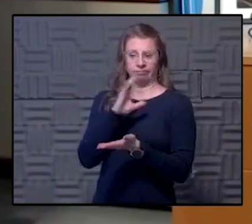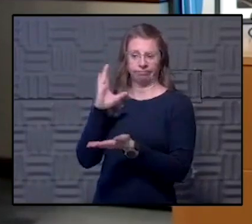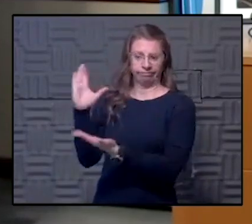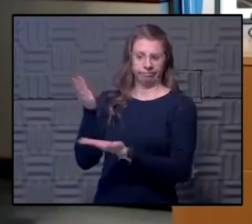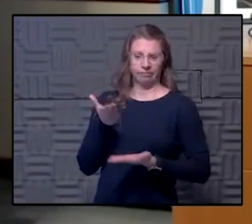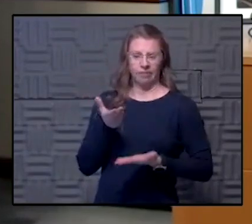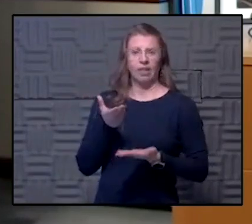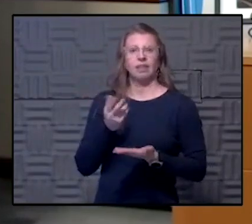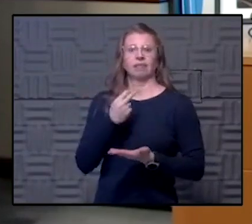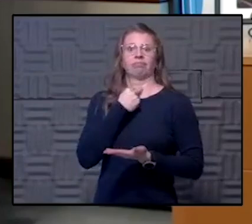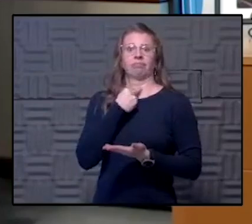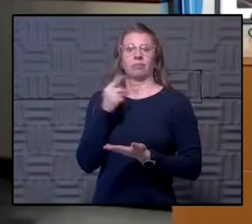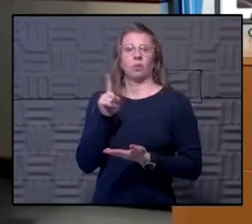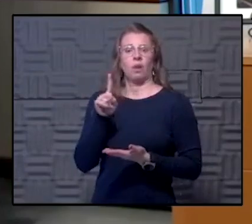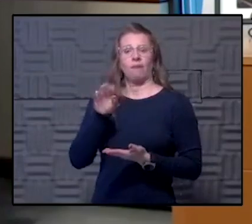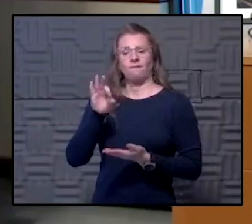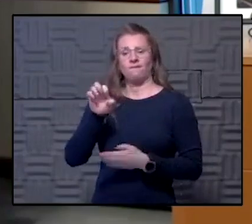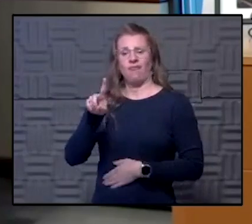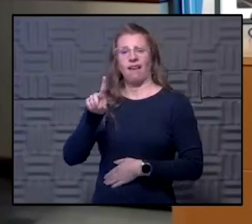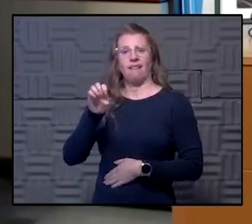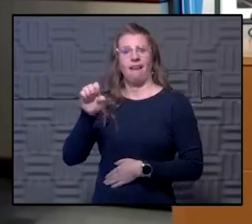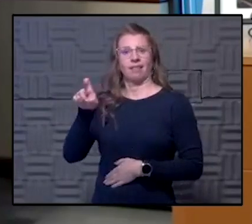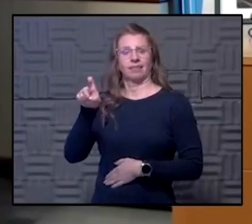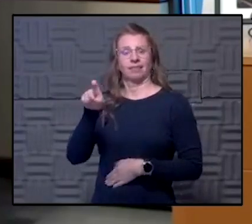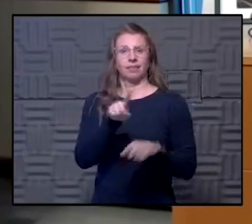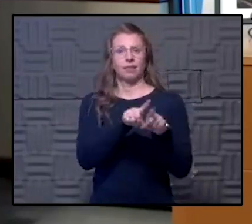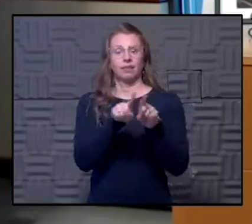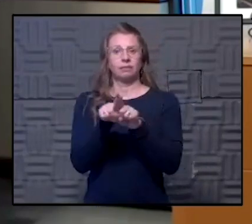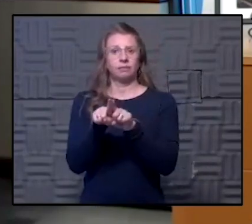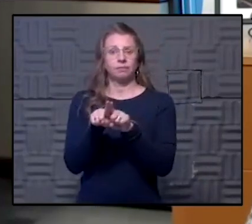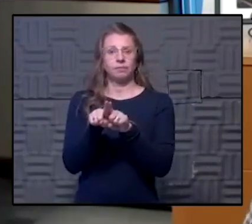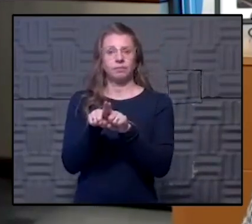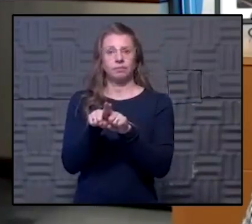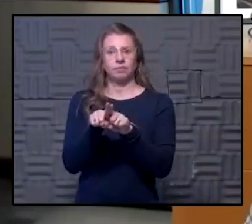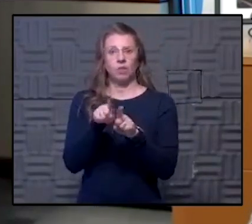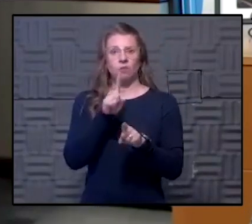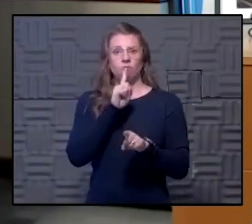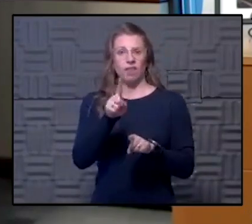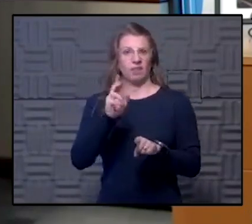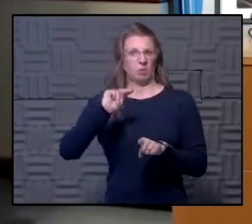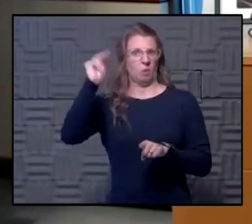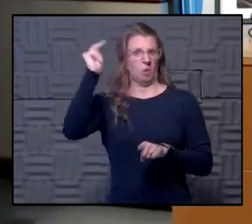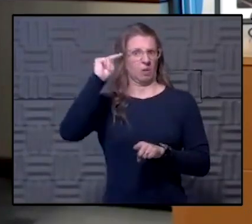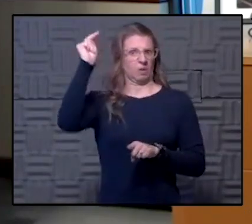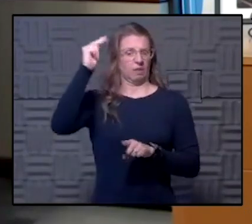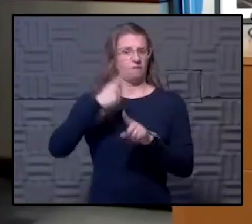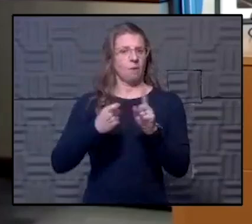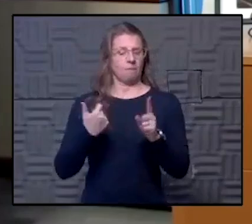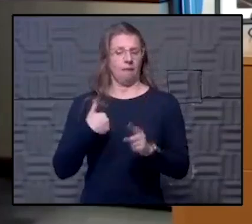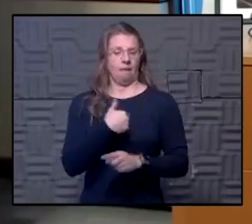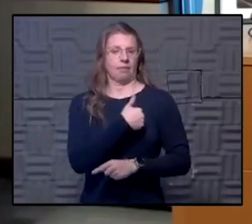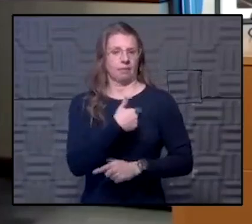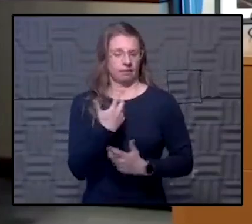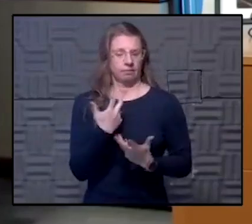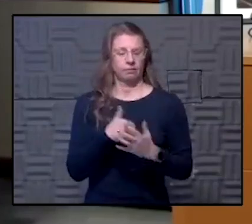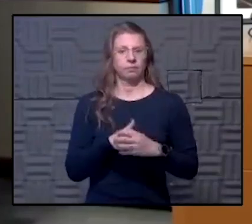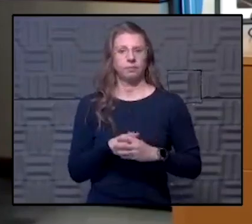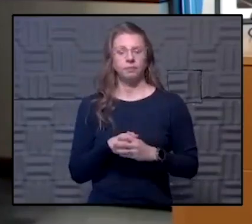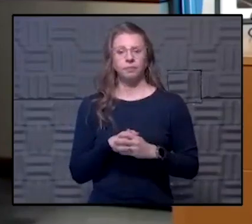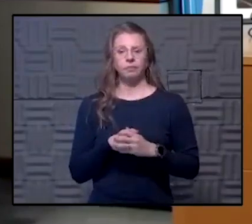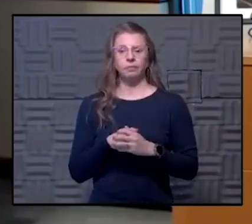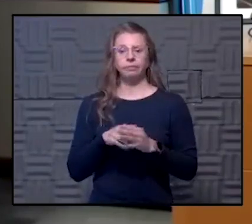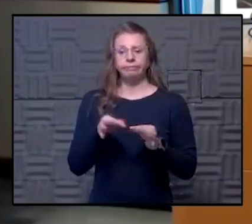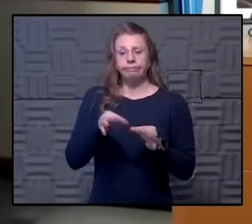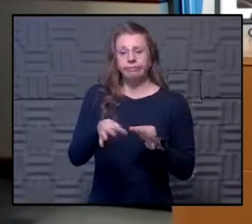stuck with FedEx and I think upstream from us. So there'll be a delay of the Monday,